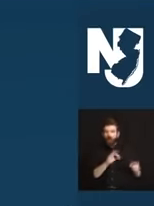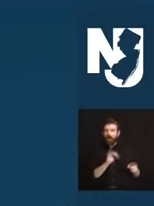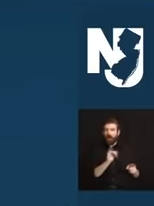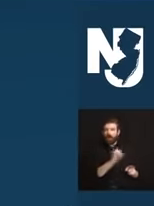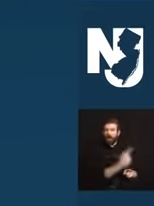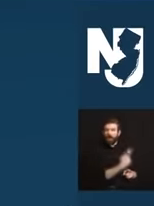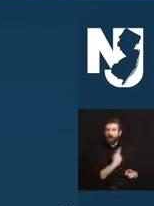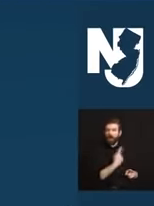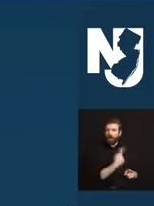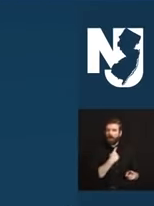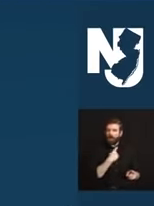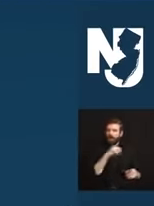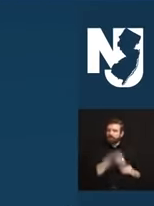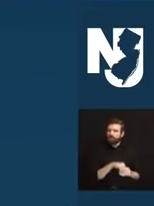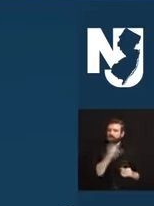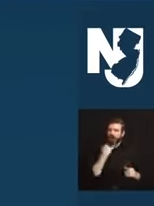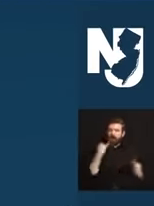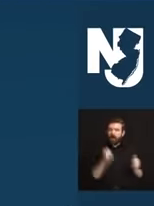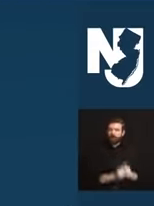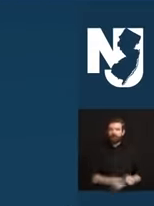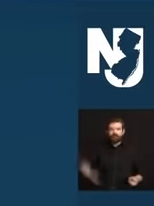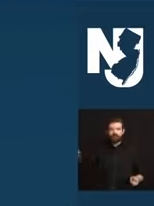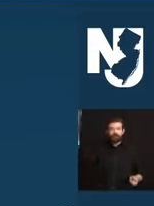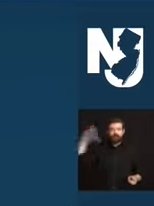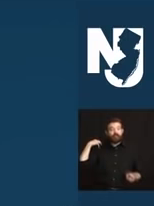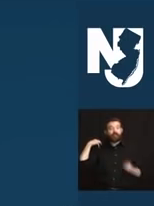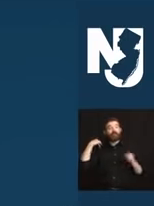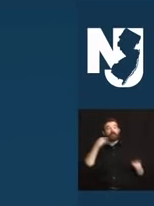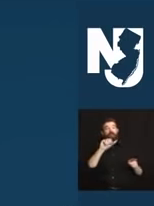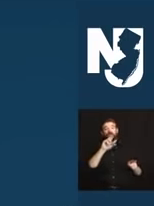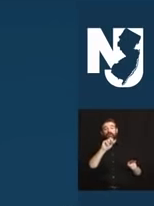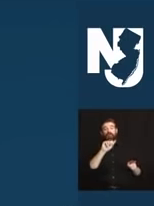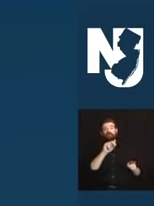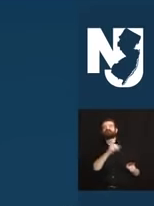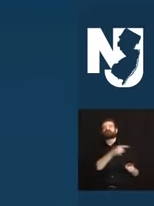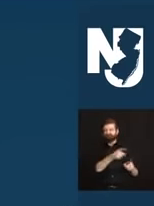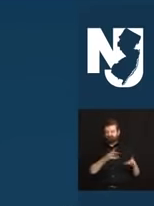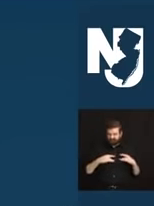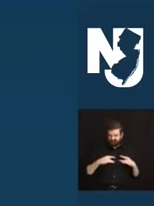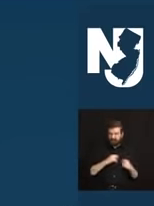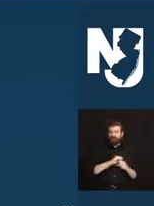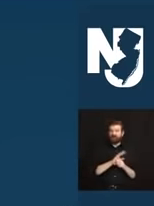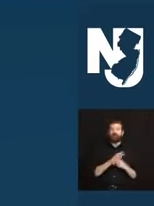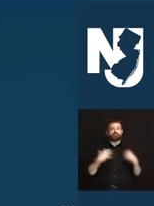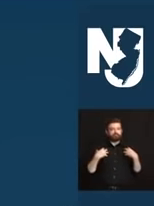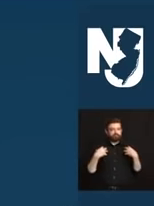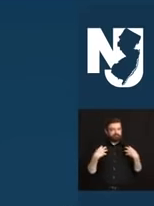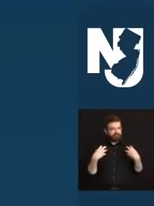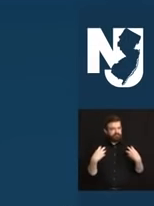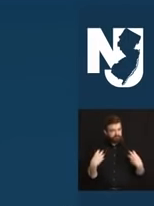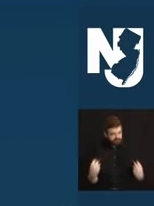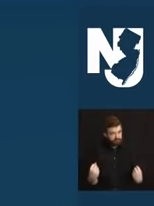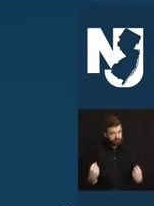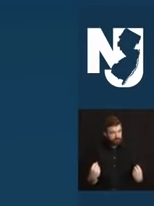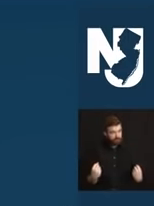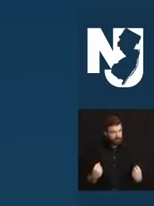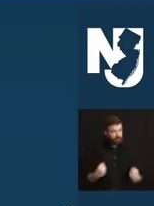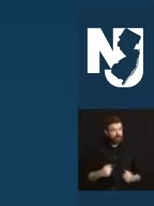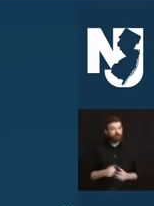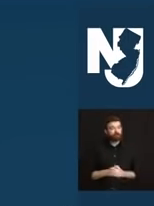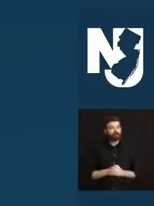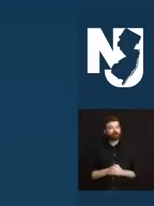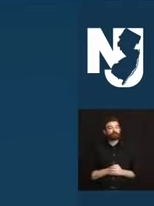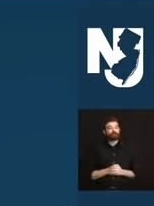God she's doing much better. Jack also leaves behind his 3 children, Kara, who I mentioned, who lives in Hoboken with